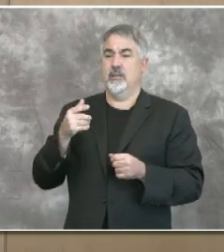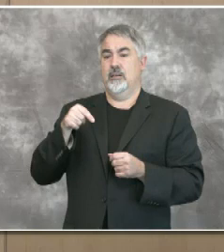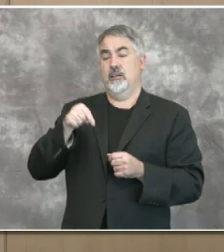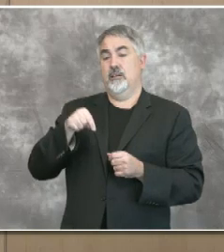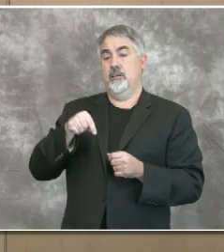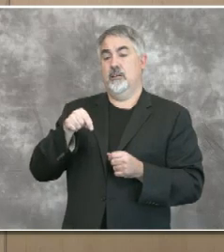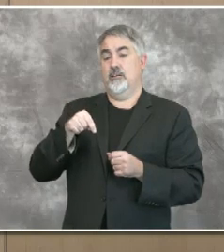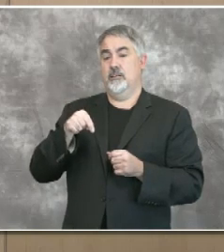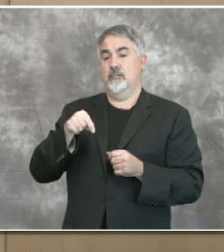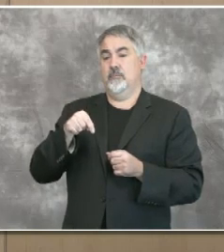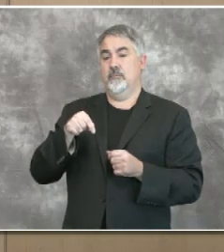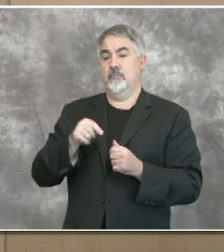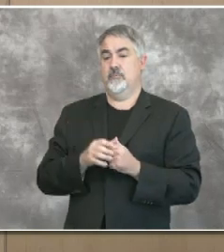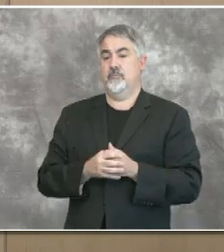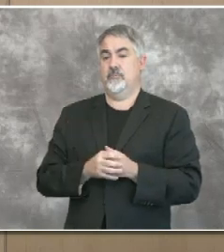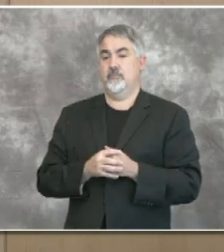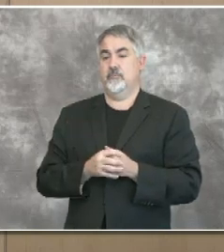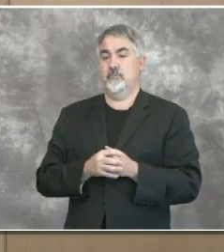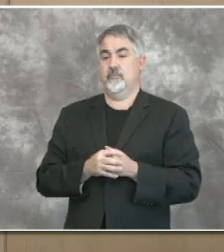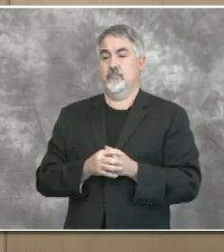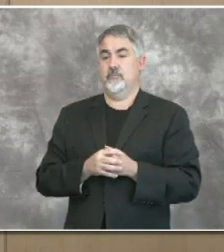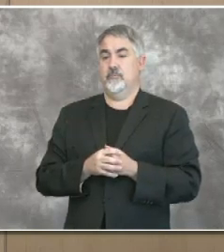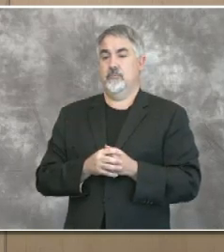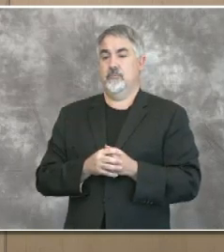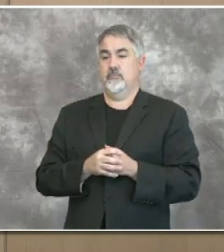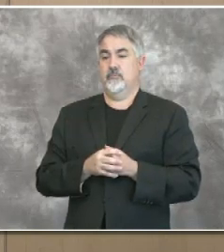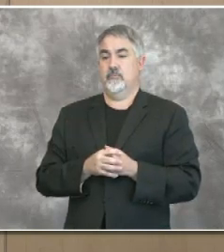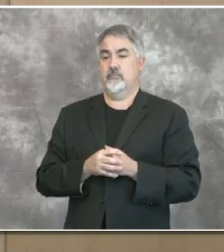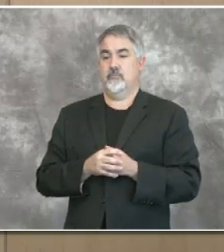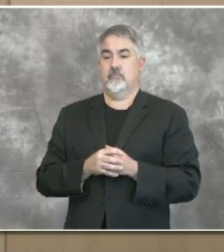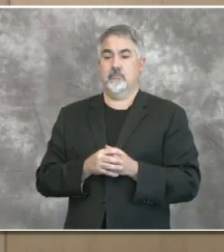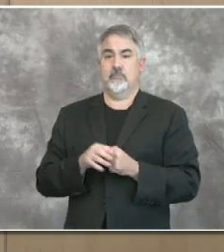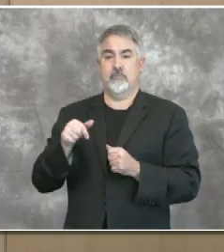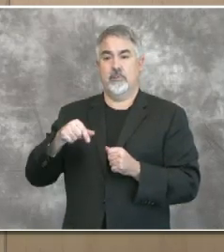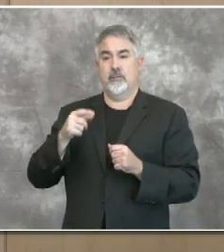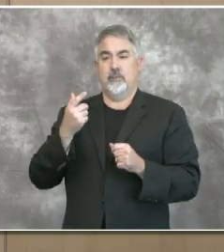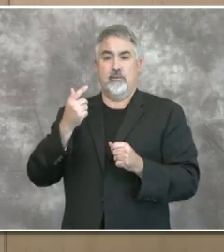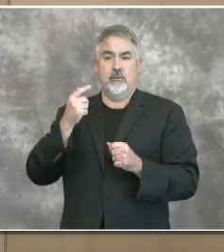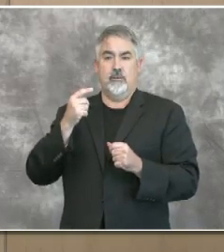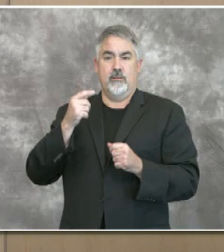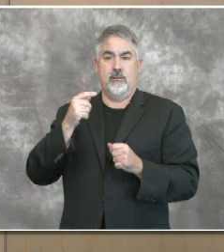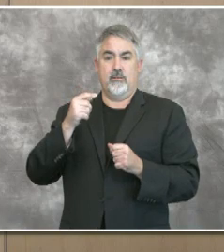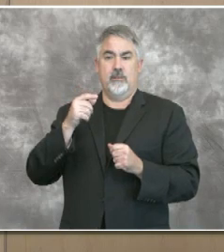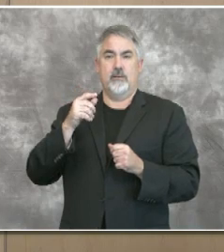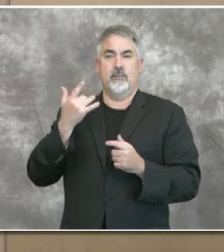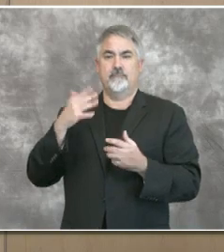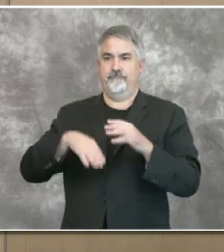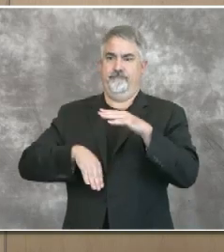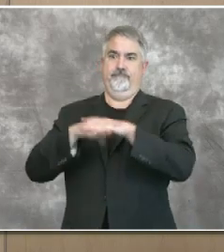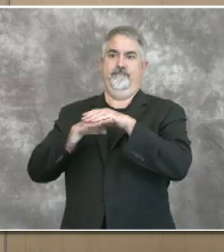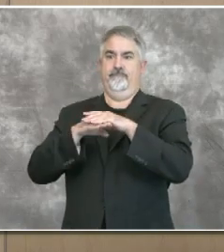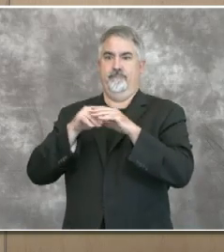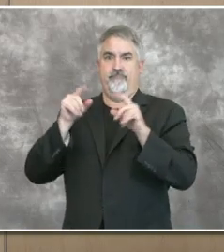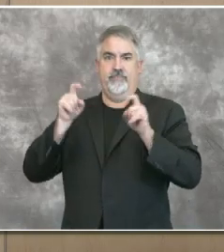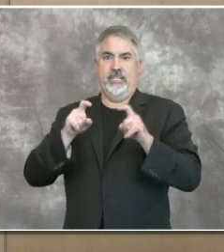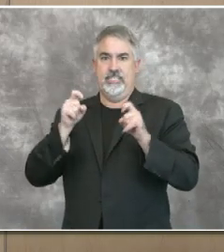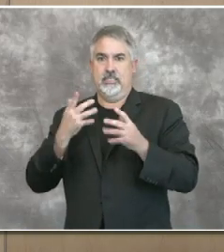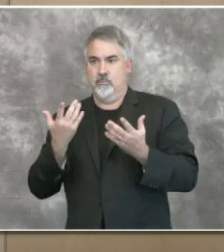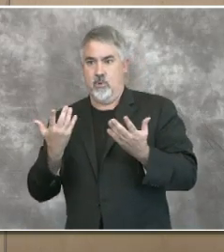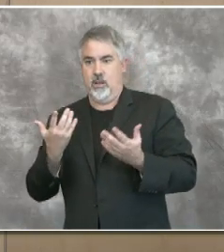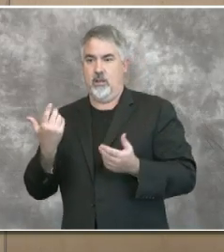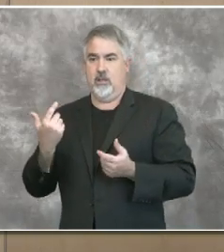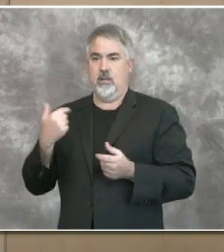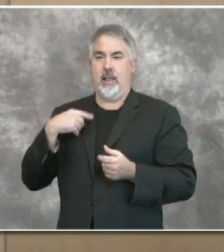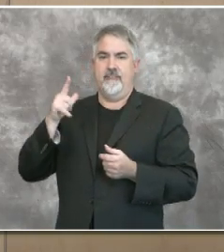we have here in San Diego. First, we have our public health laboratory, and we have a capacity